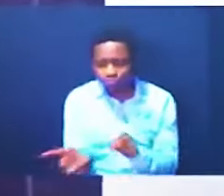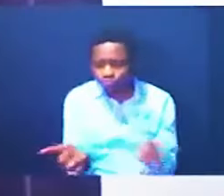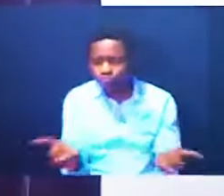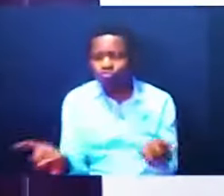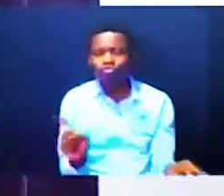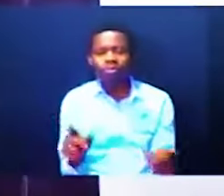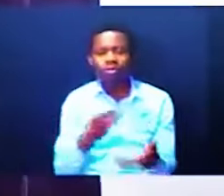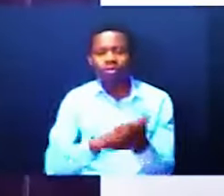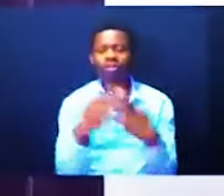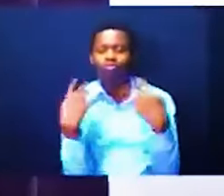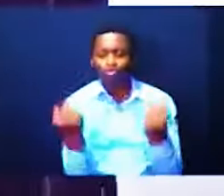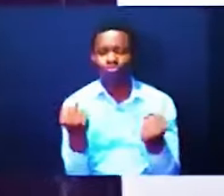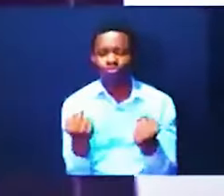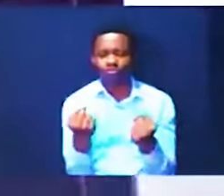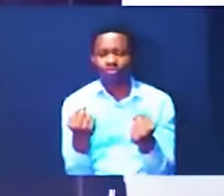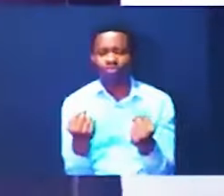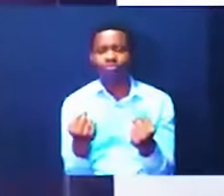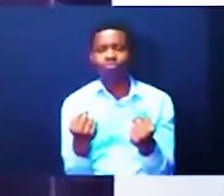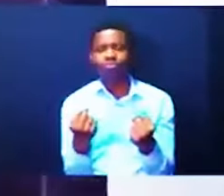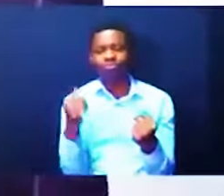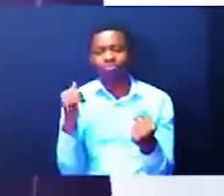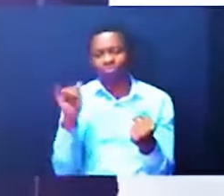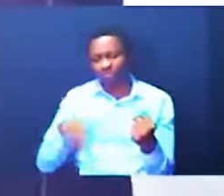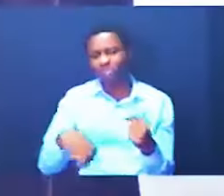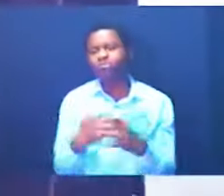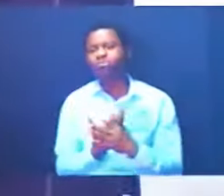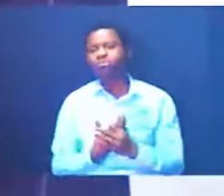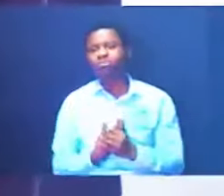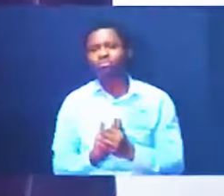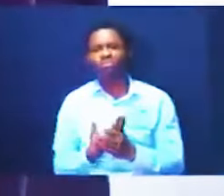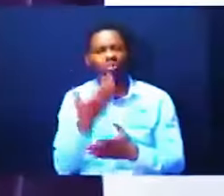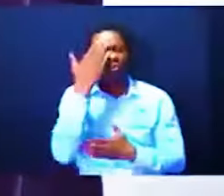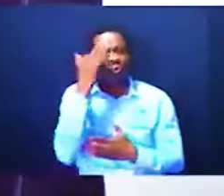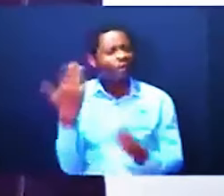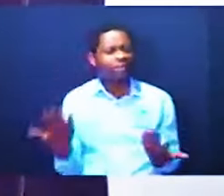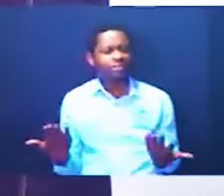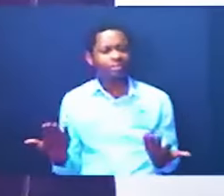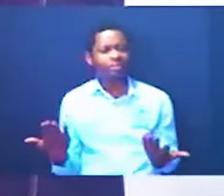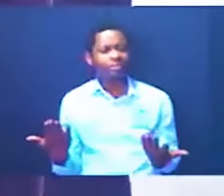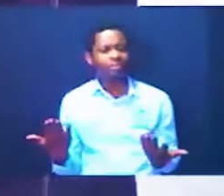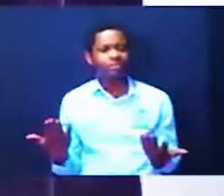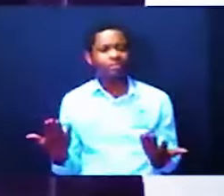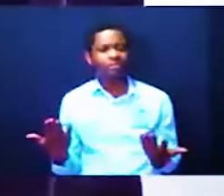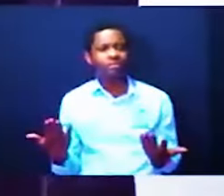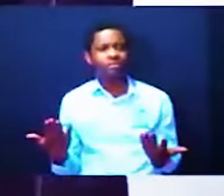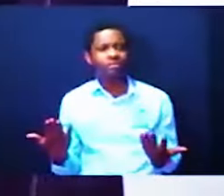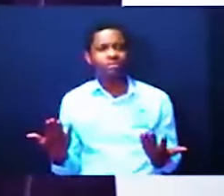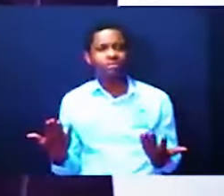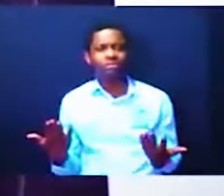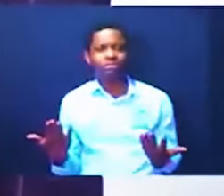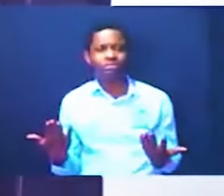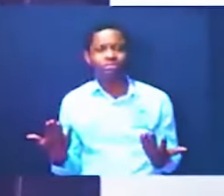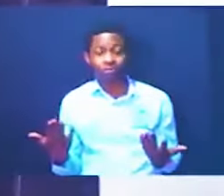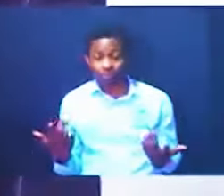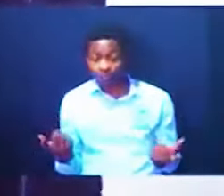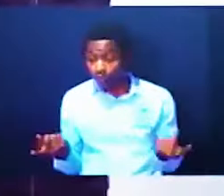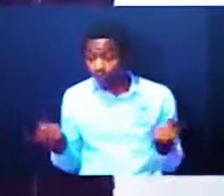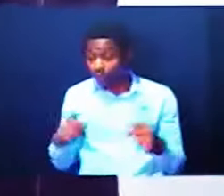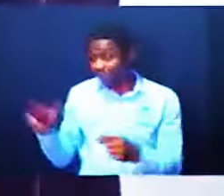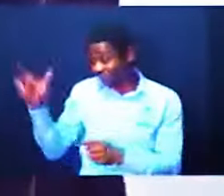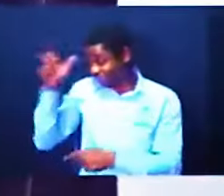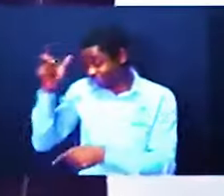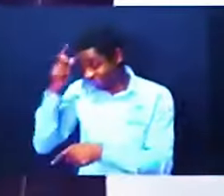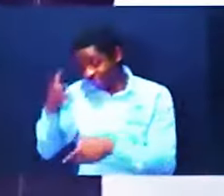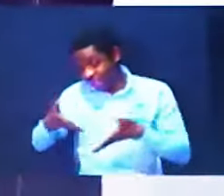oba ebeyi abanu efriumu na anya ihine." Yeah, why? I didn't hear. When he allows the word to